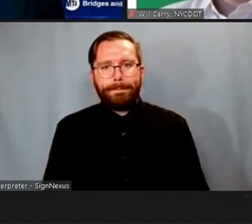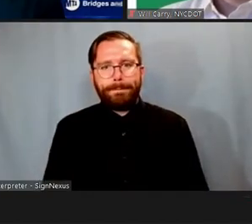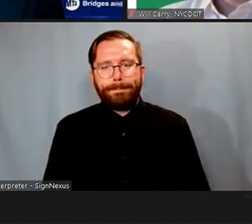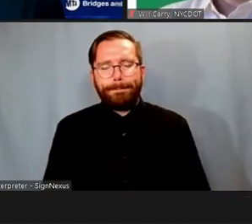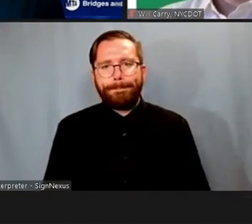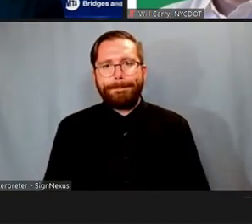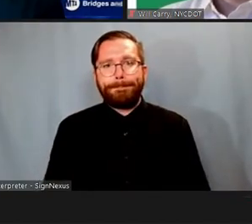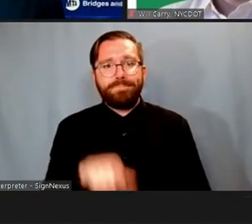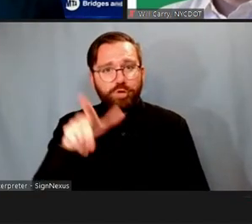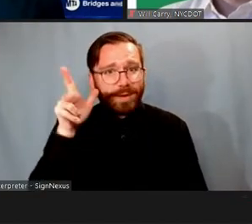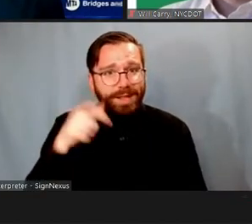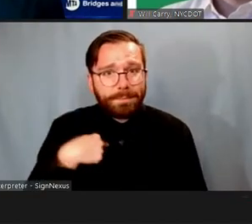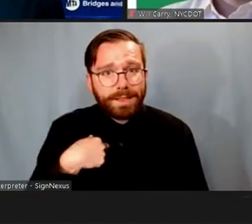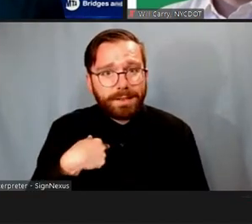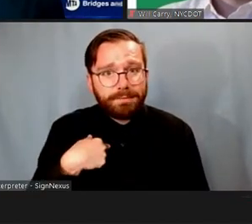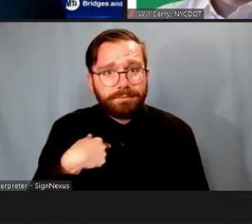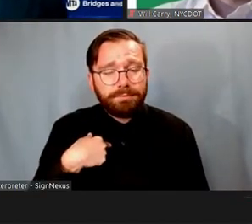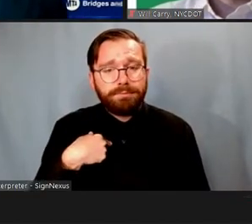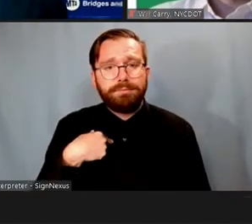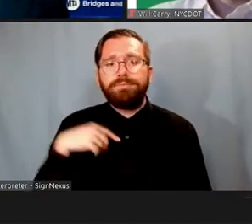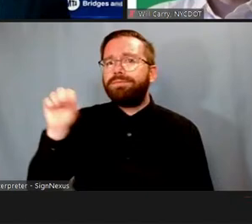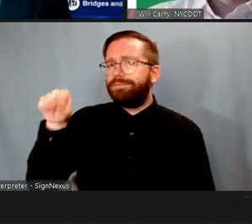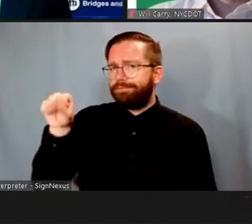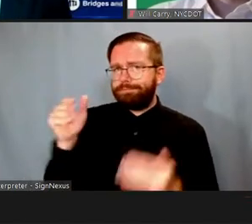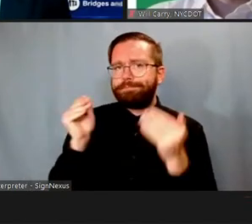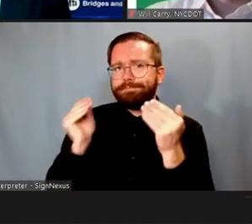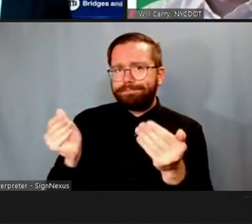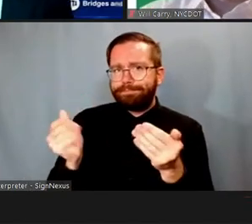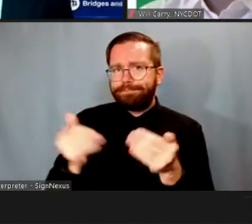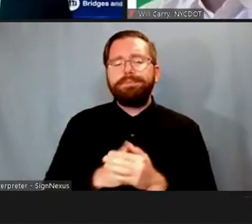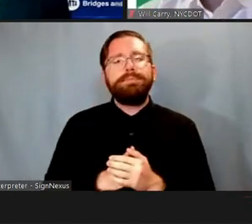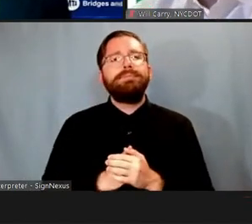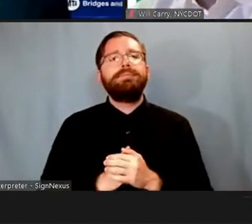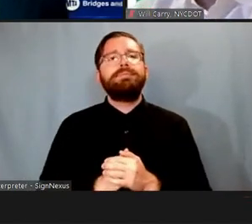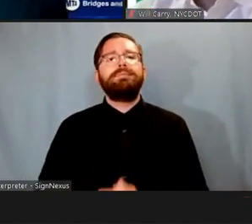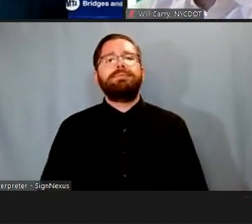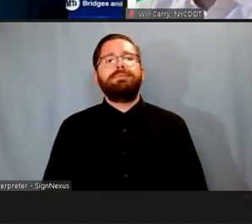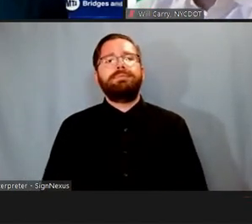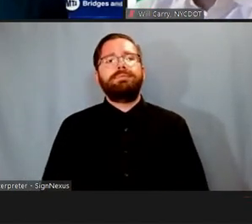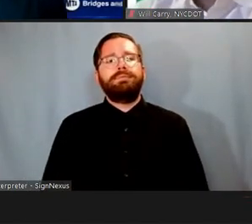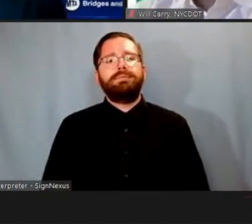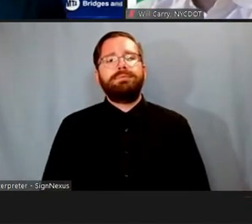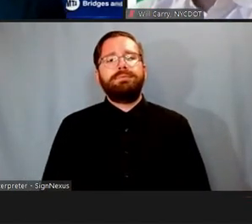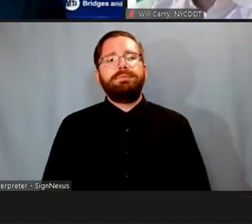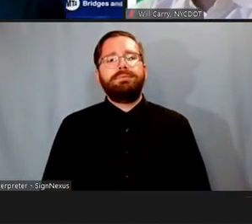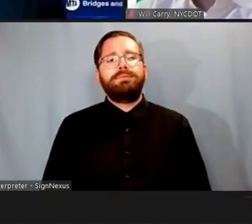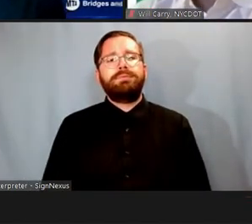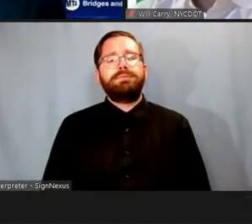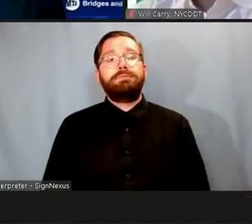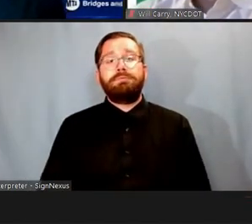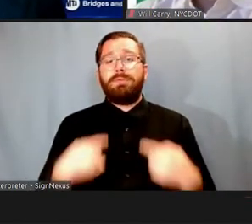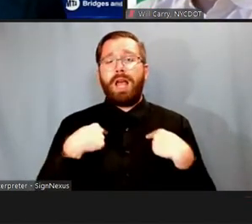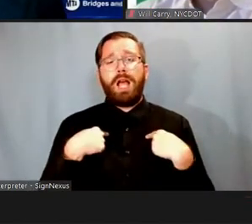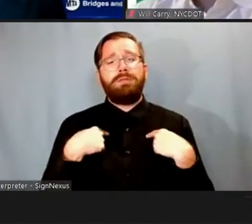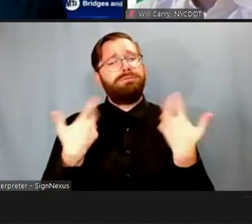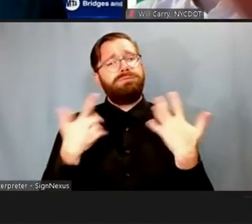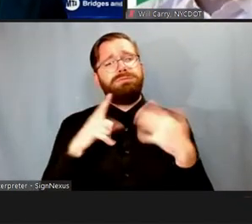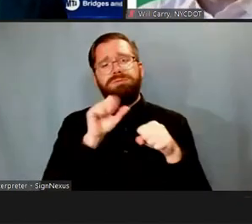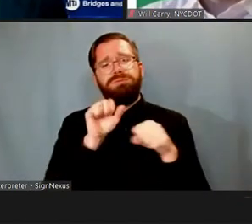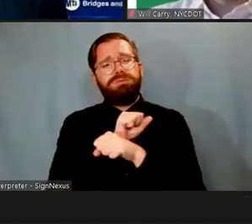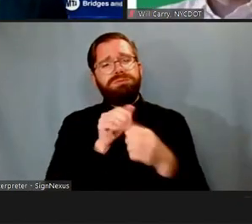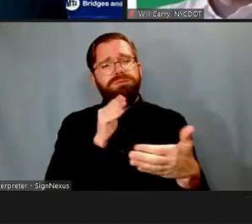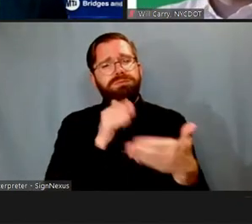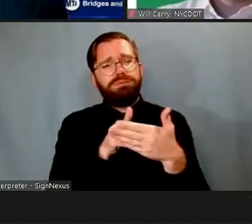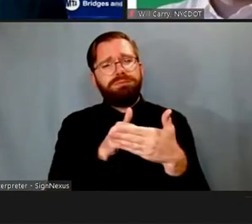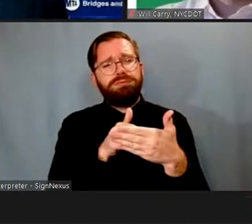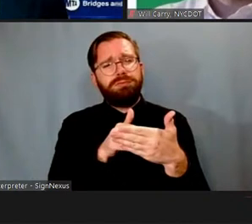can you hear me yes please proceed i am strongly opposed it is inhumane you